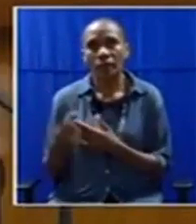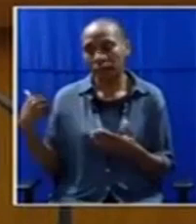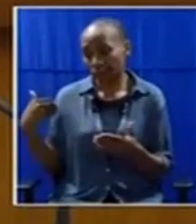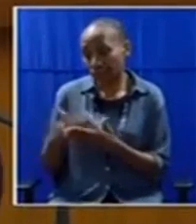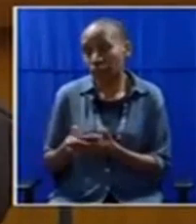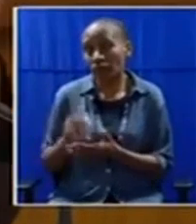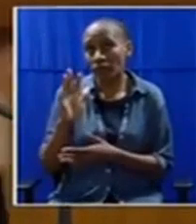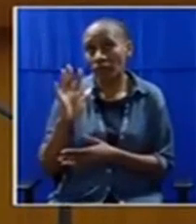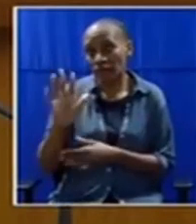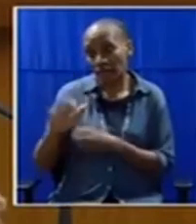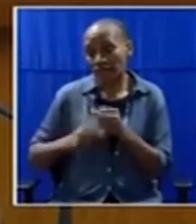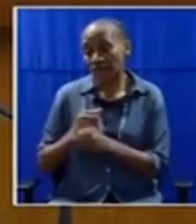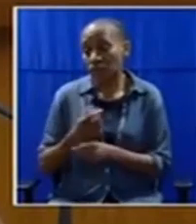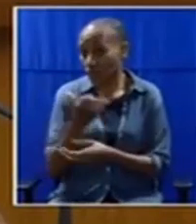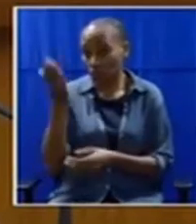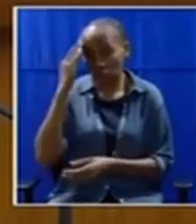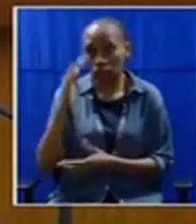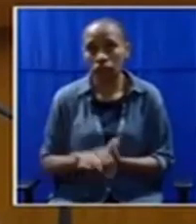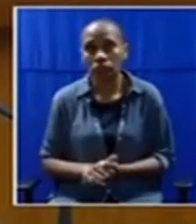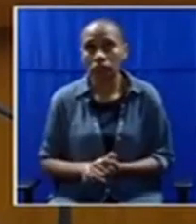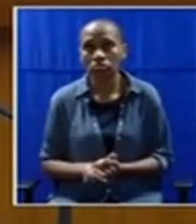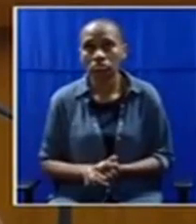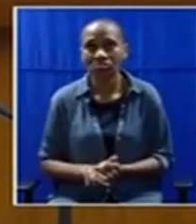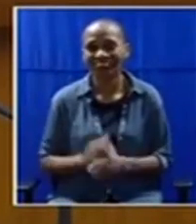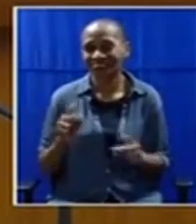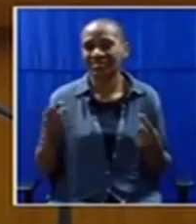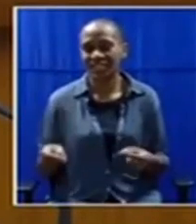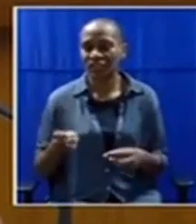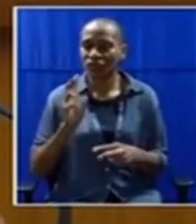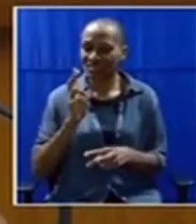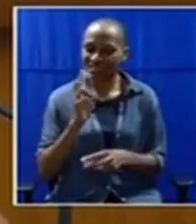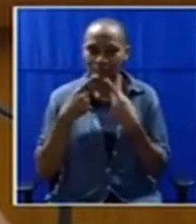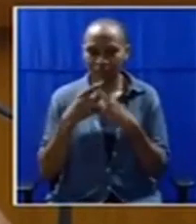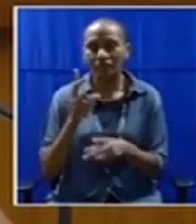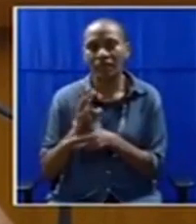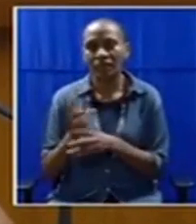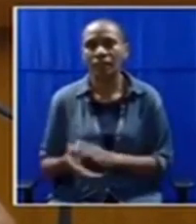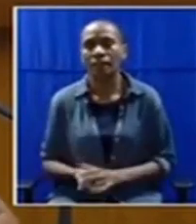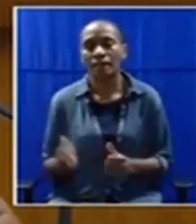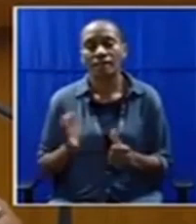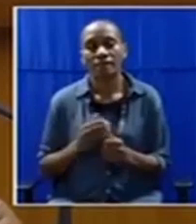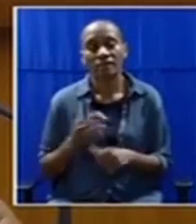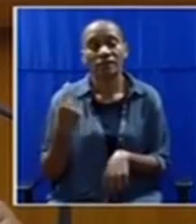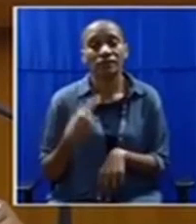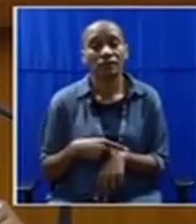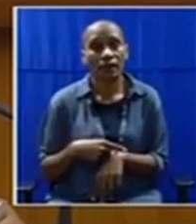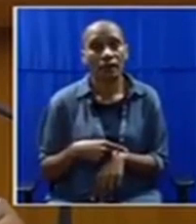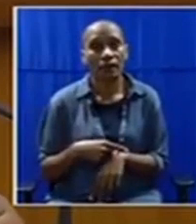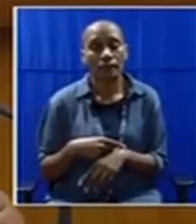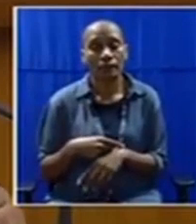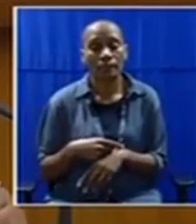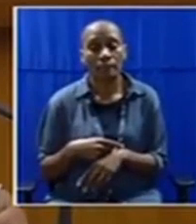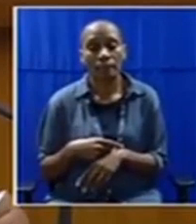this House for the past 5 years. We don't have to rehash that. It is for the first time since this